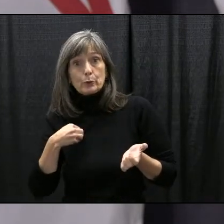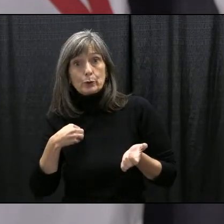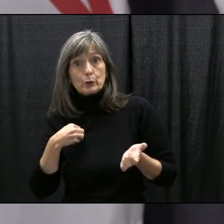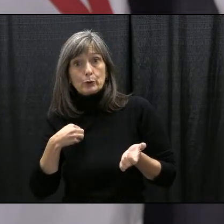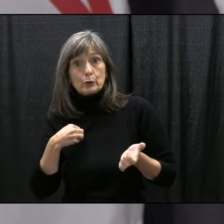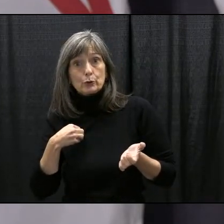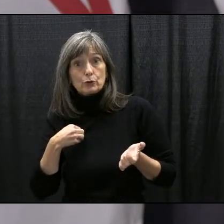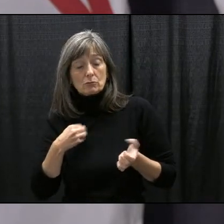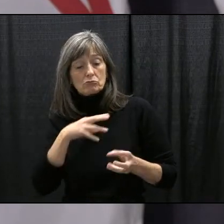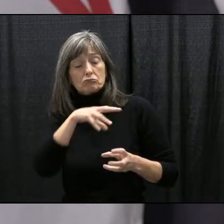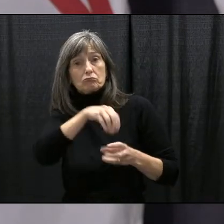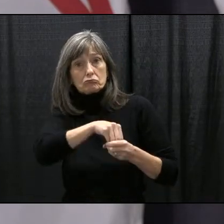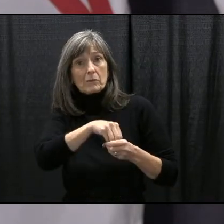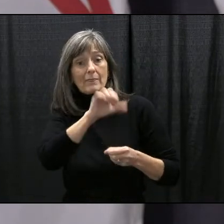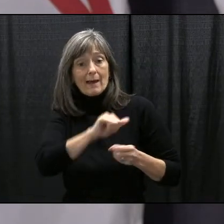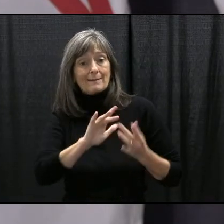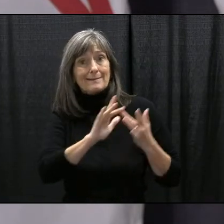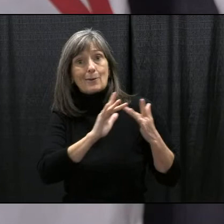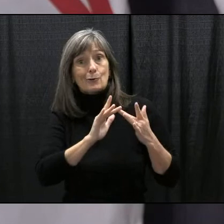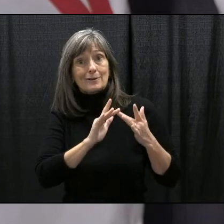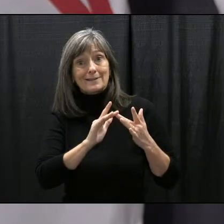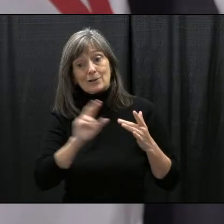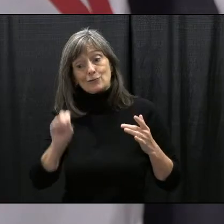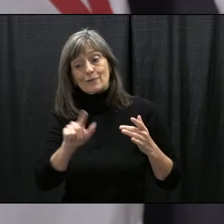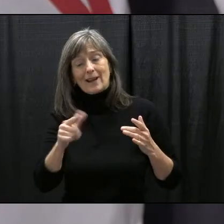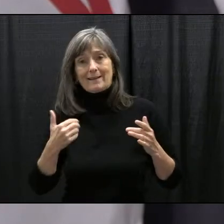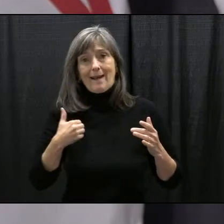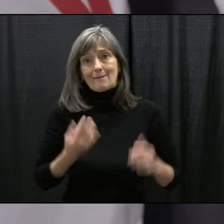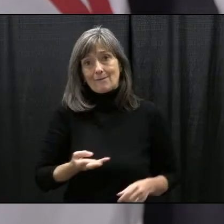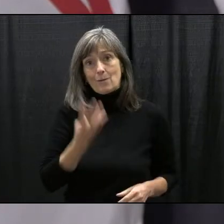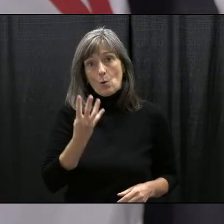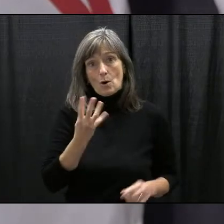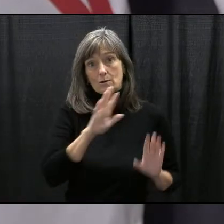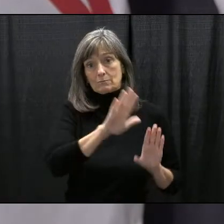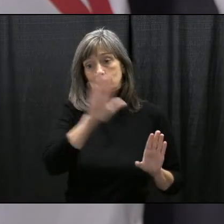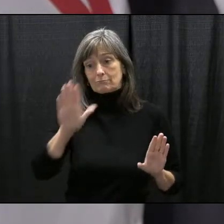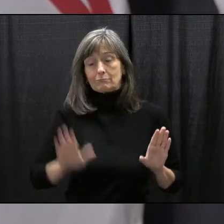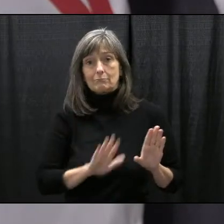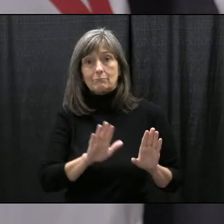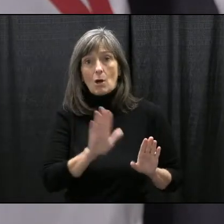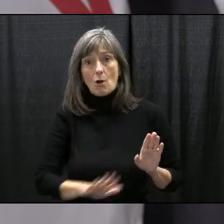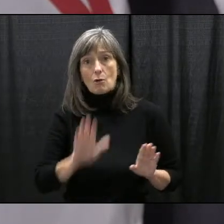one of the 4 family practice networks that this program has set up.